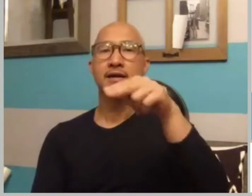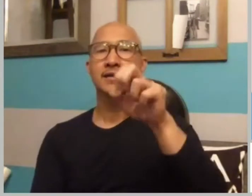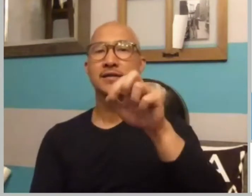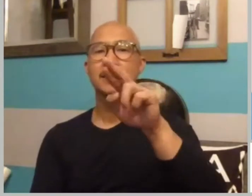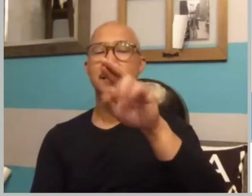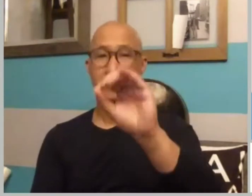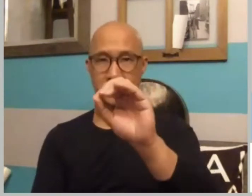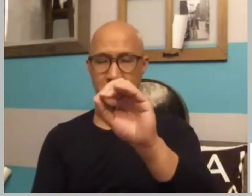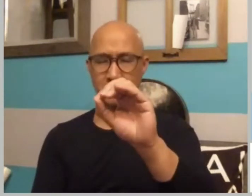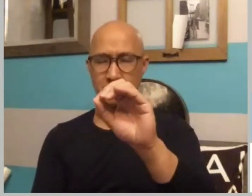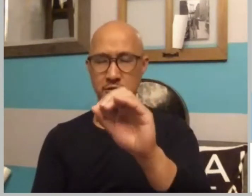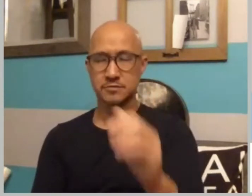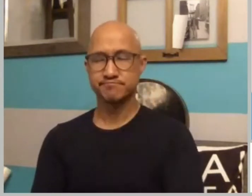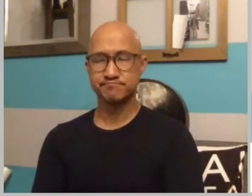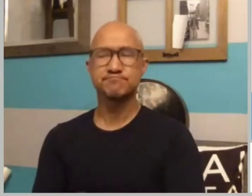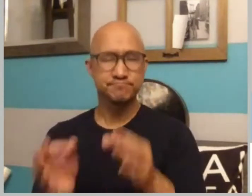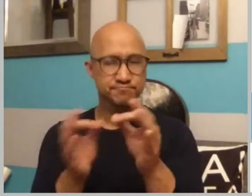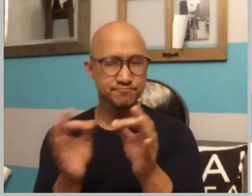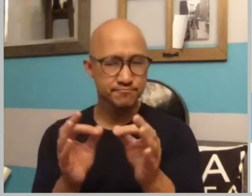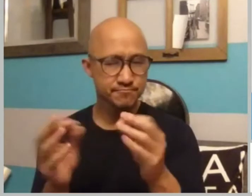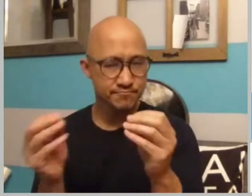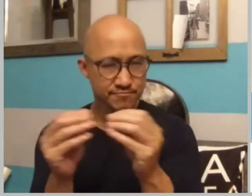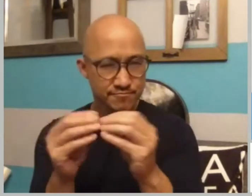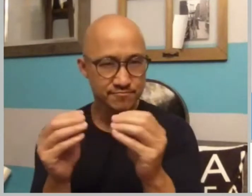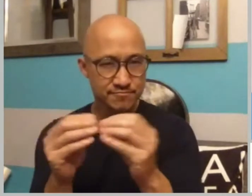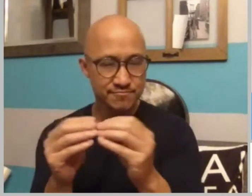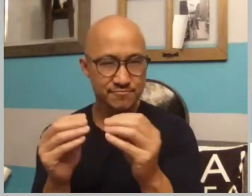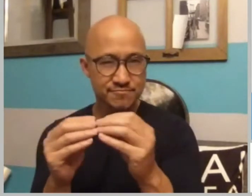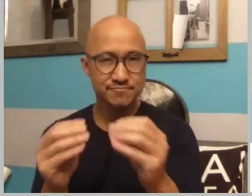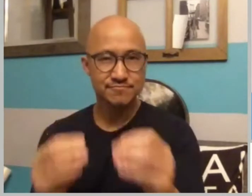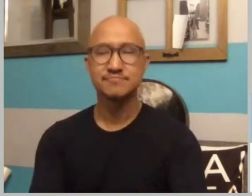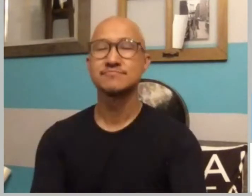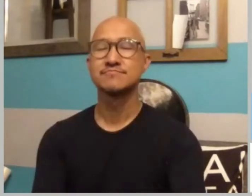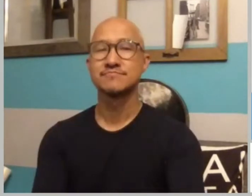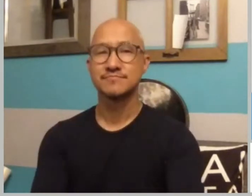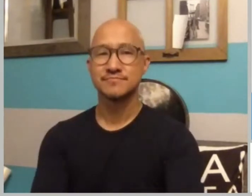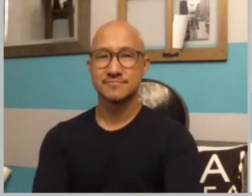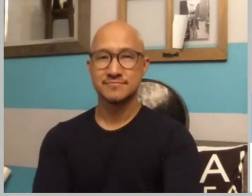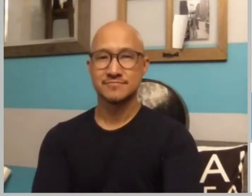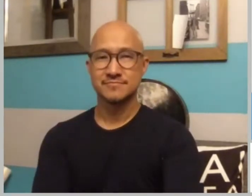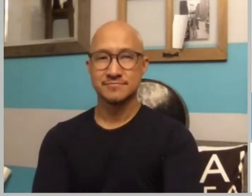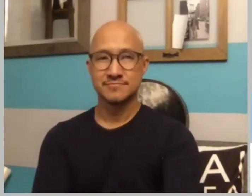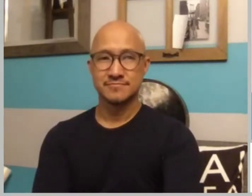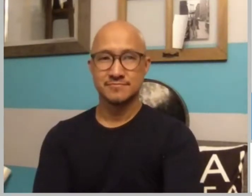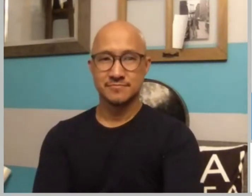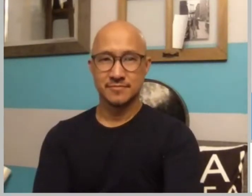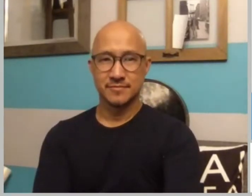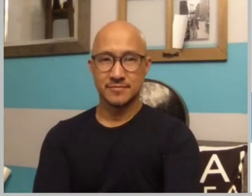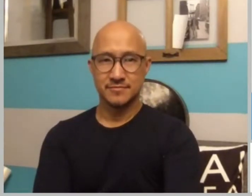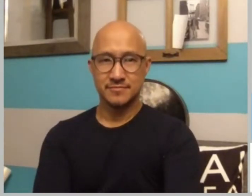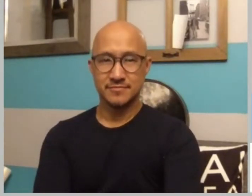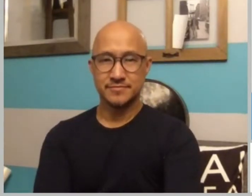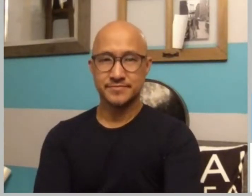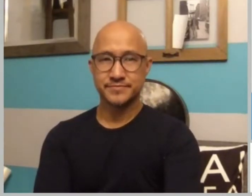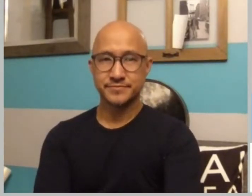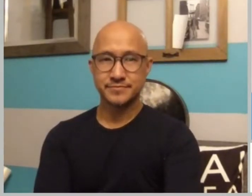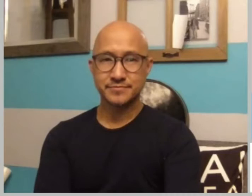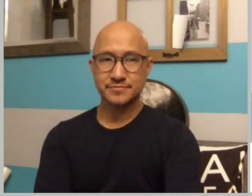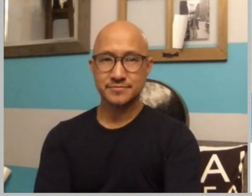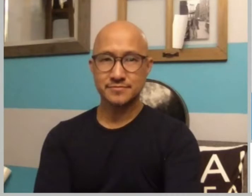gonna just give you guys a quick background on who Nero was. He was a